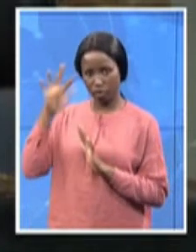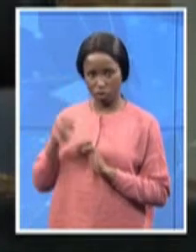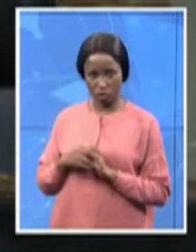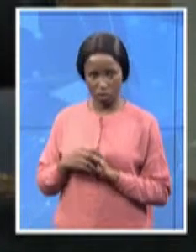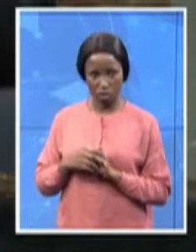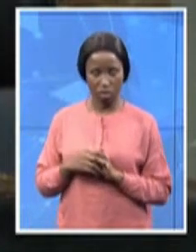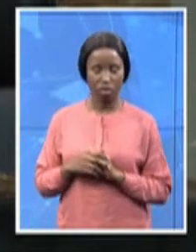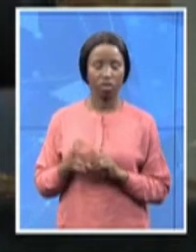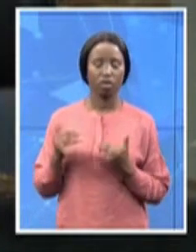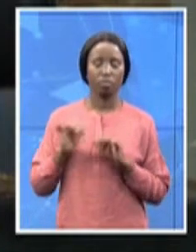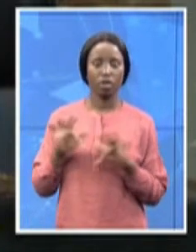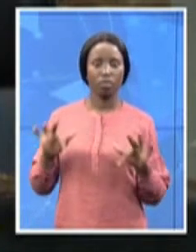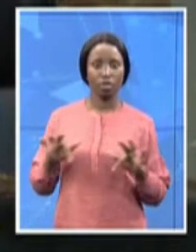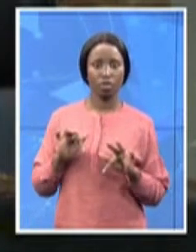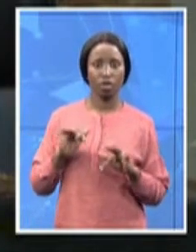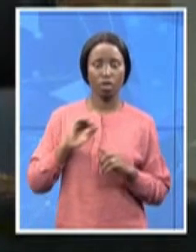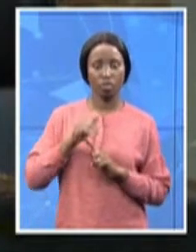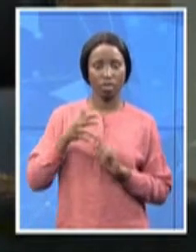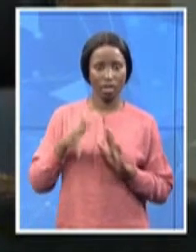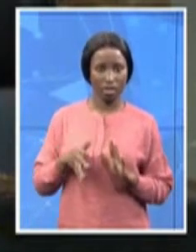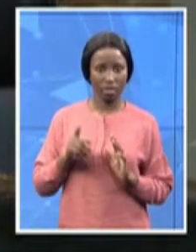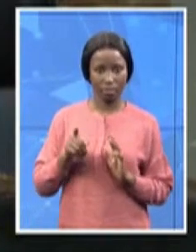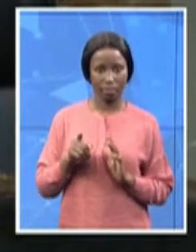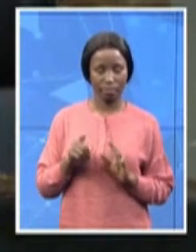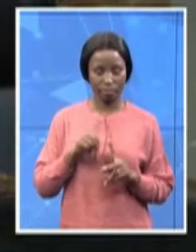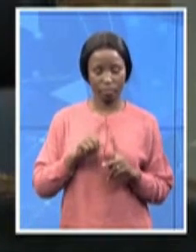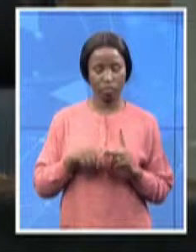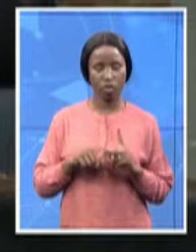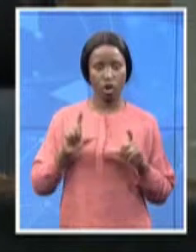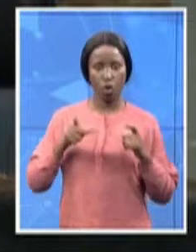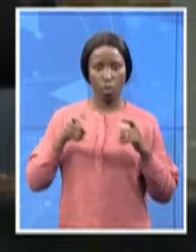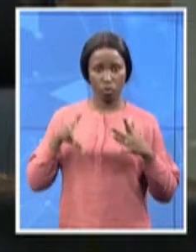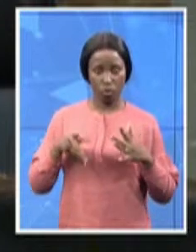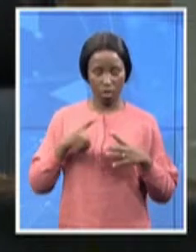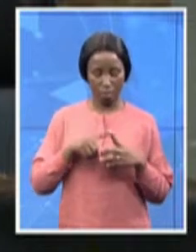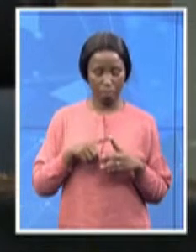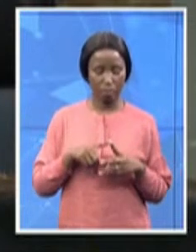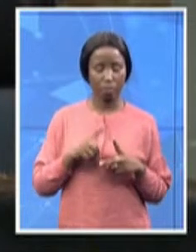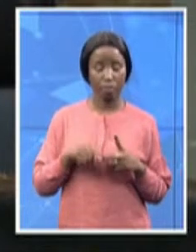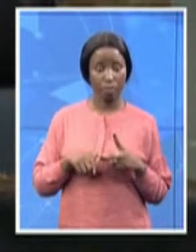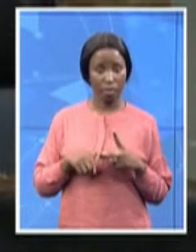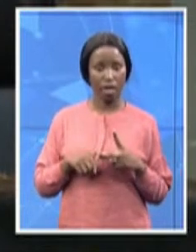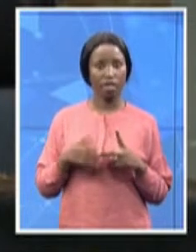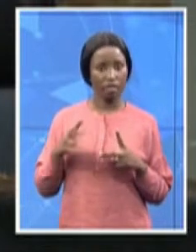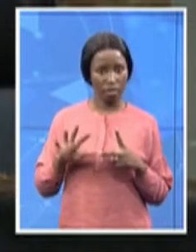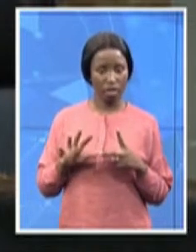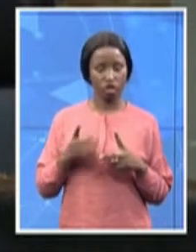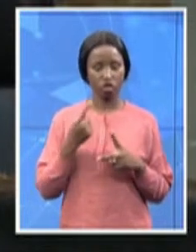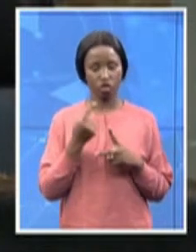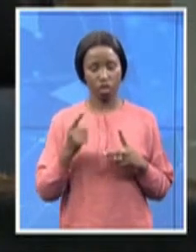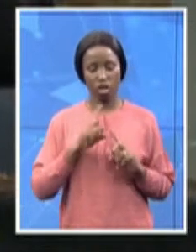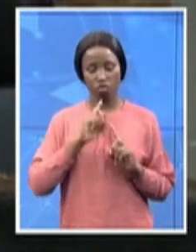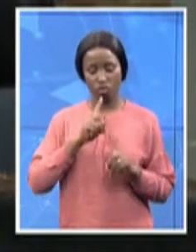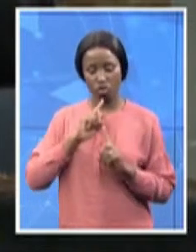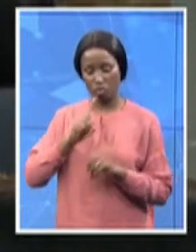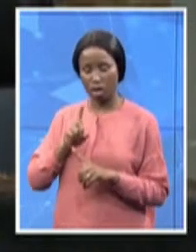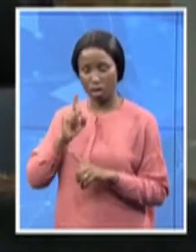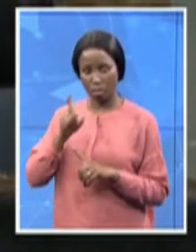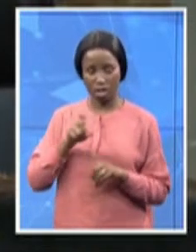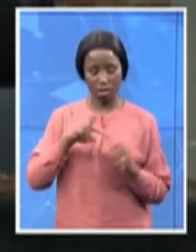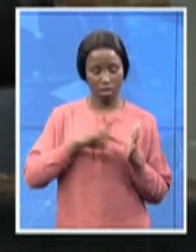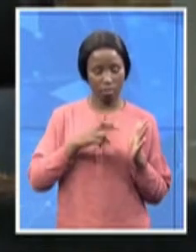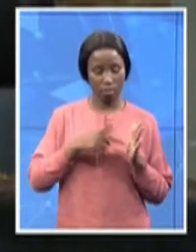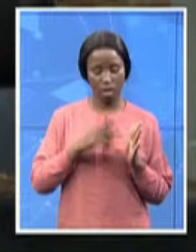and the Commissioner were each instructed to submit a plan describing how they were going to implement the